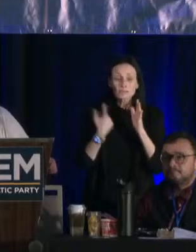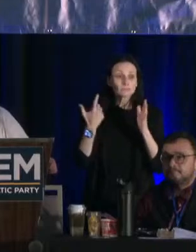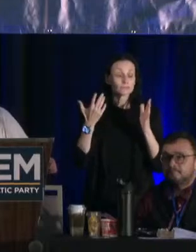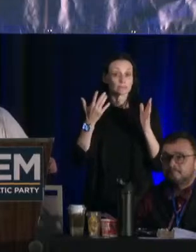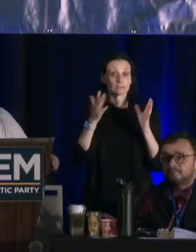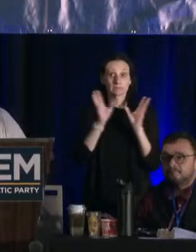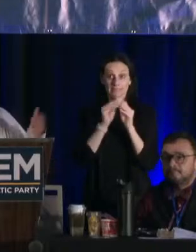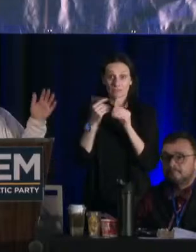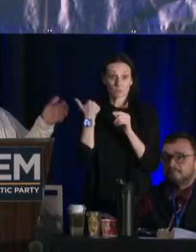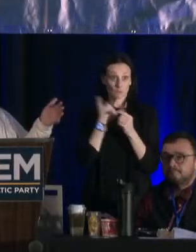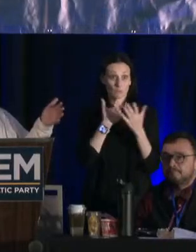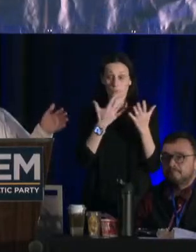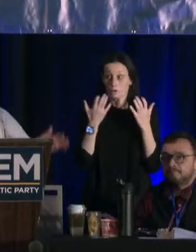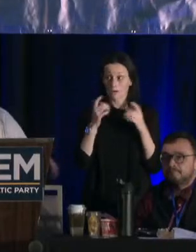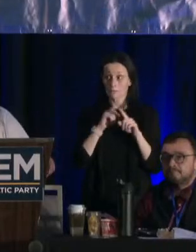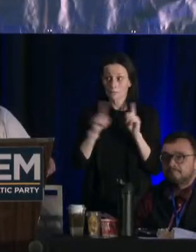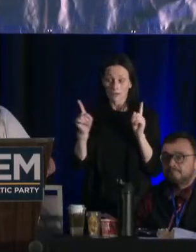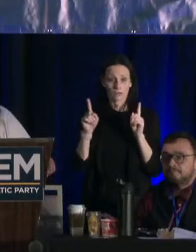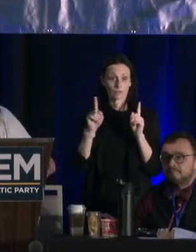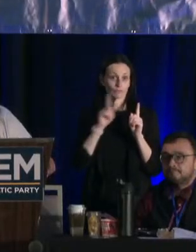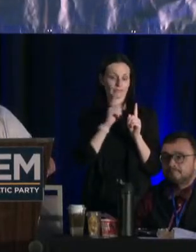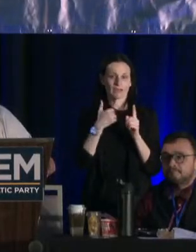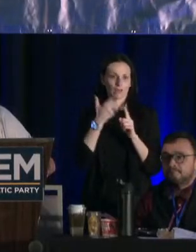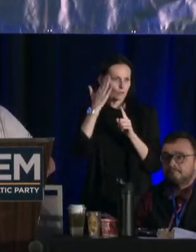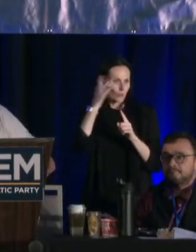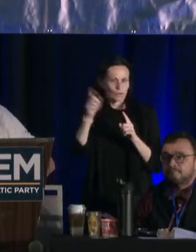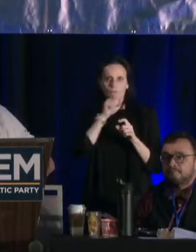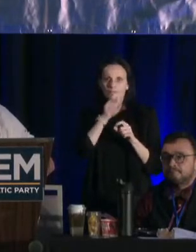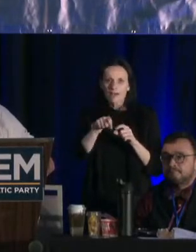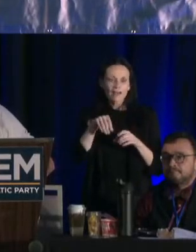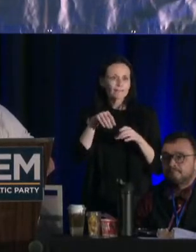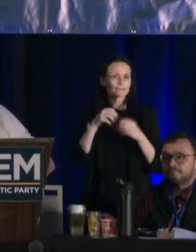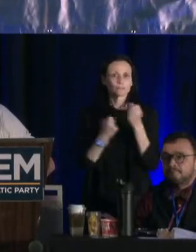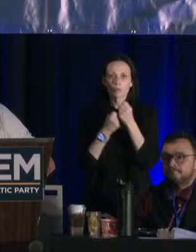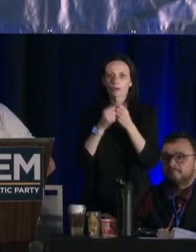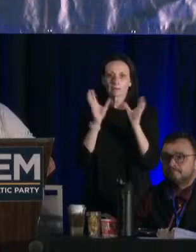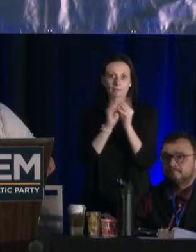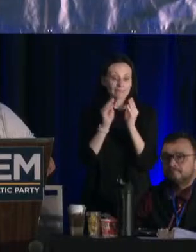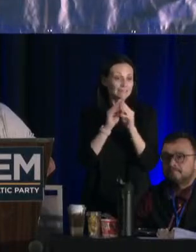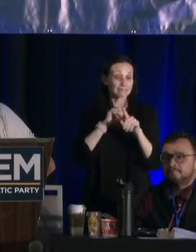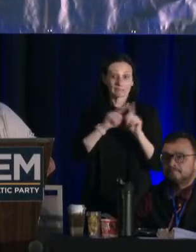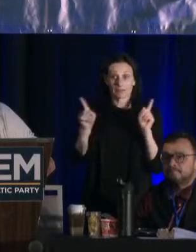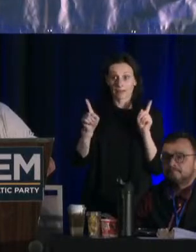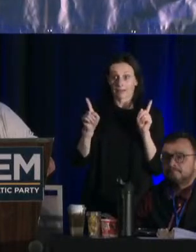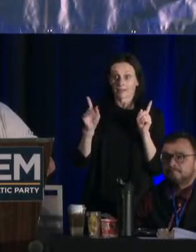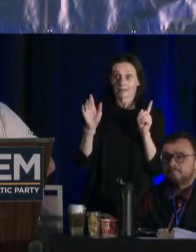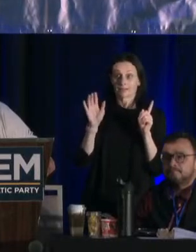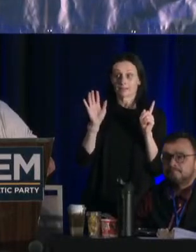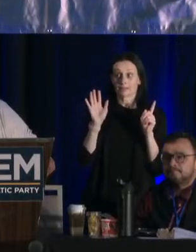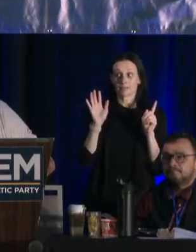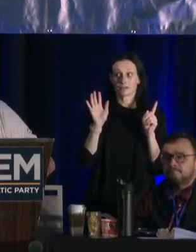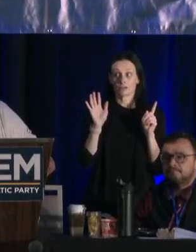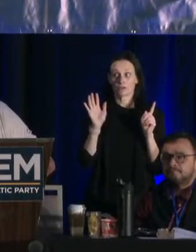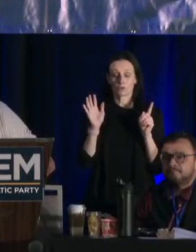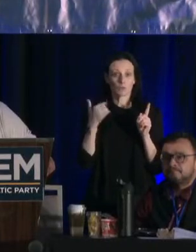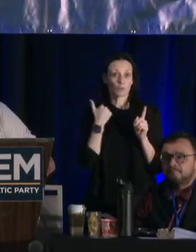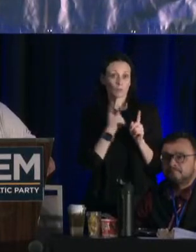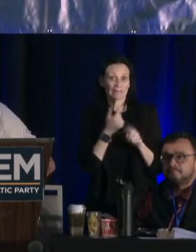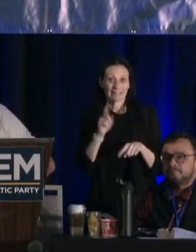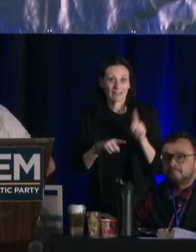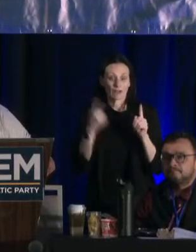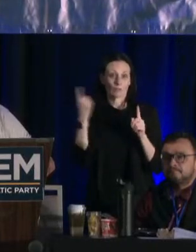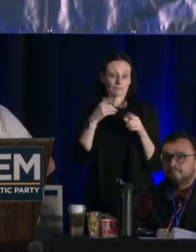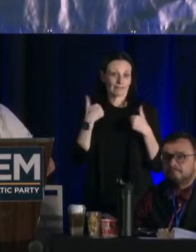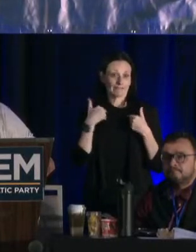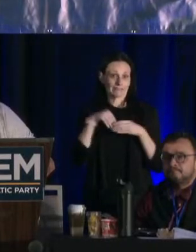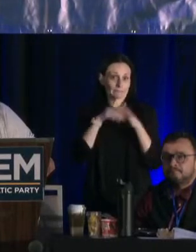have these events, like obviously we all love and support unions, and when there's a union strike, we're not doing that. That's simply not